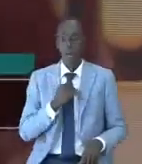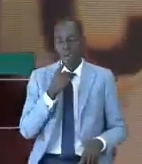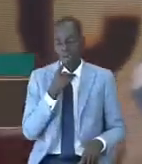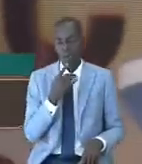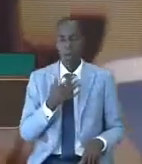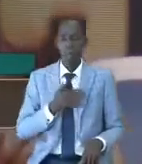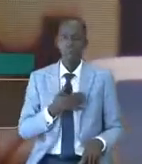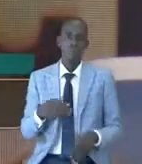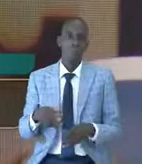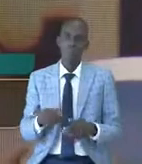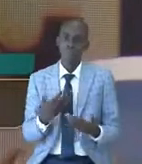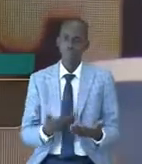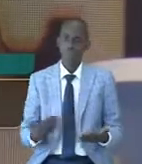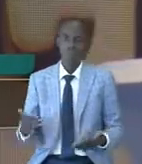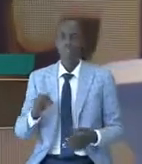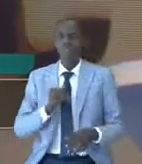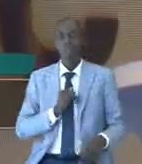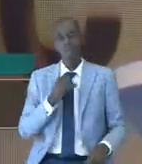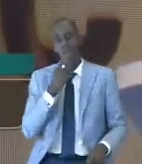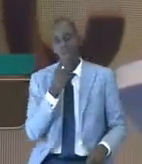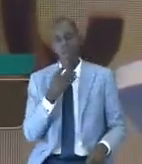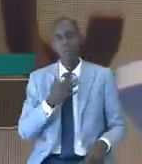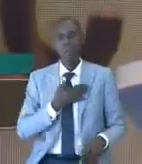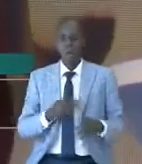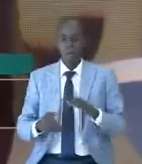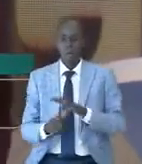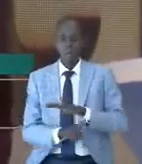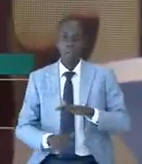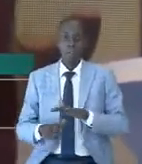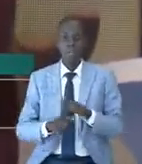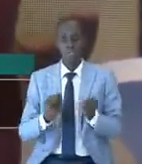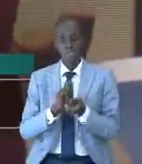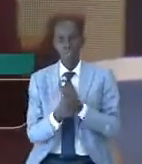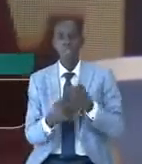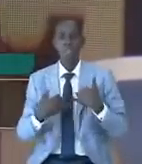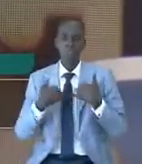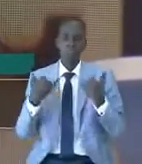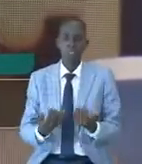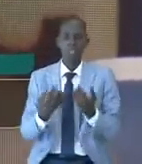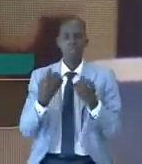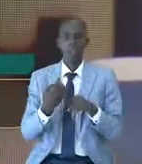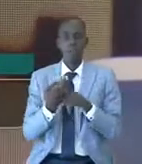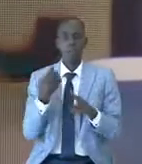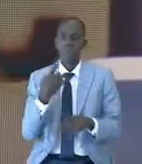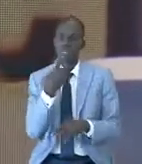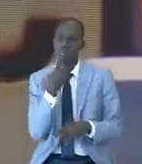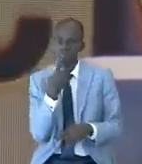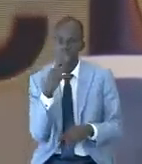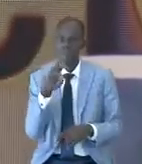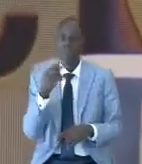I regret my background. A change has come. From regrets